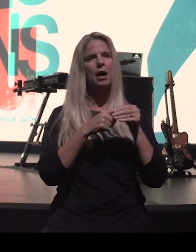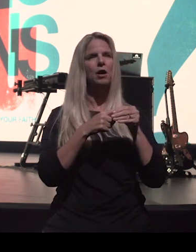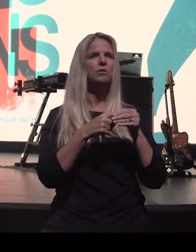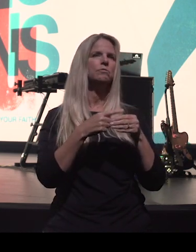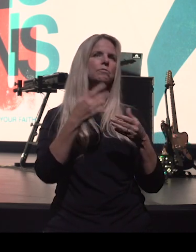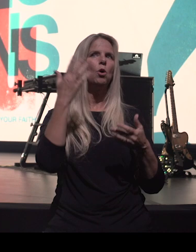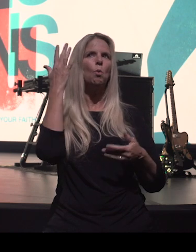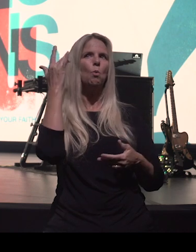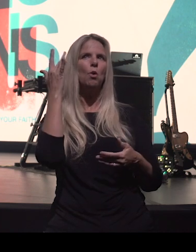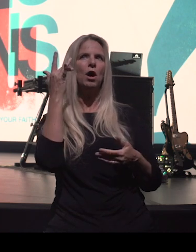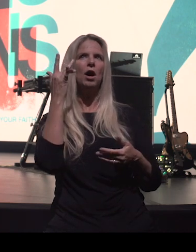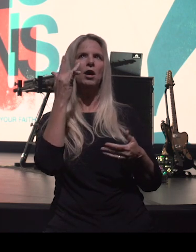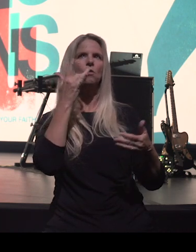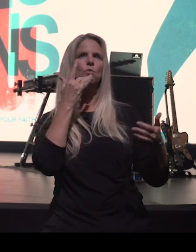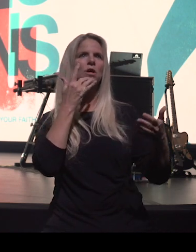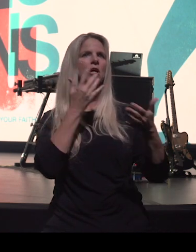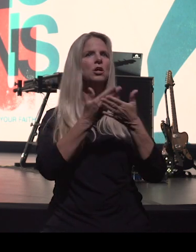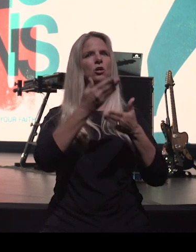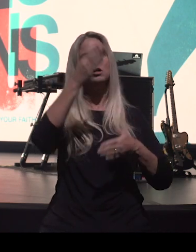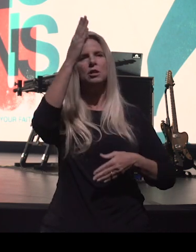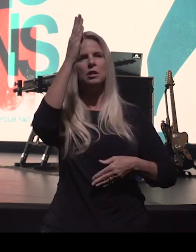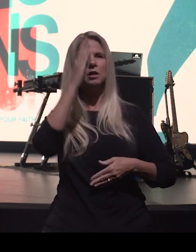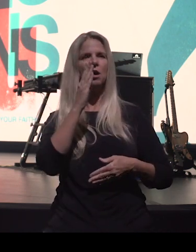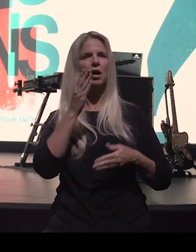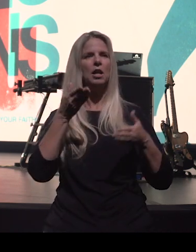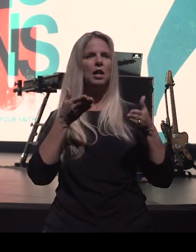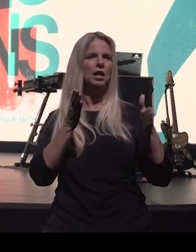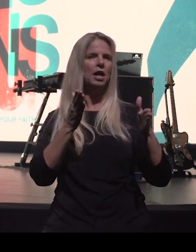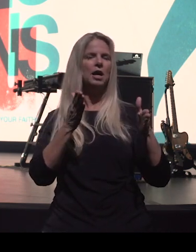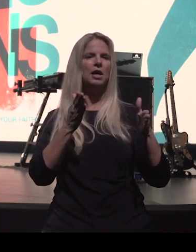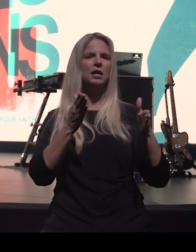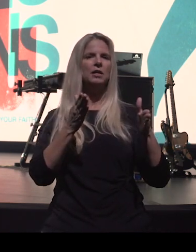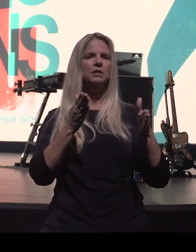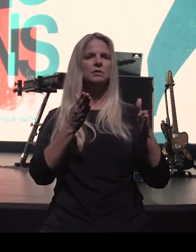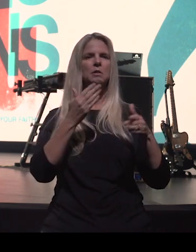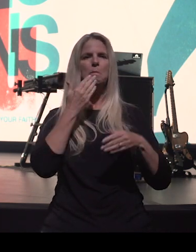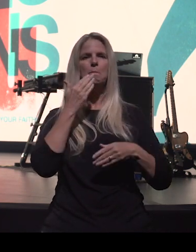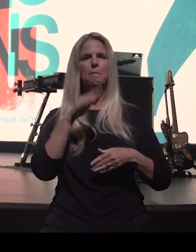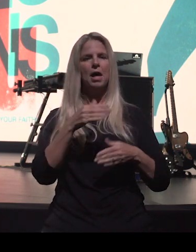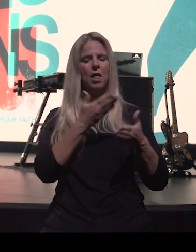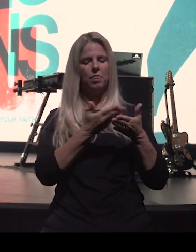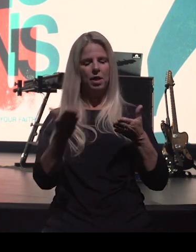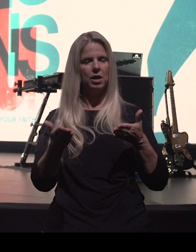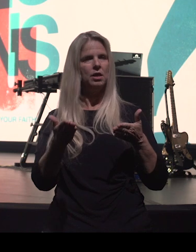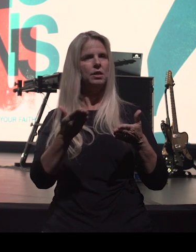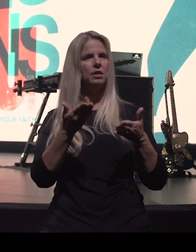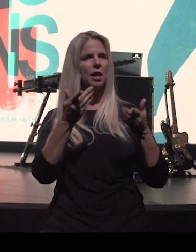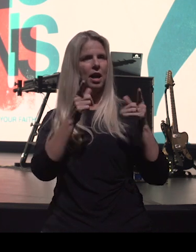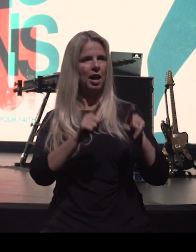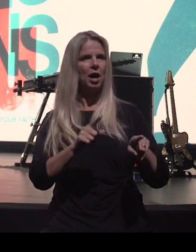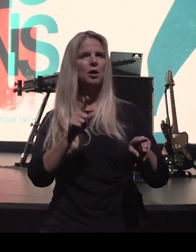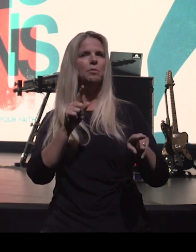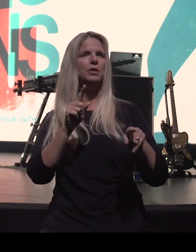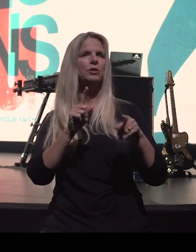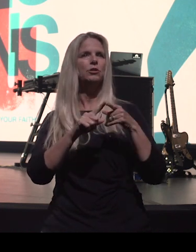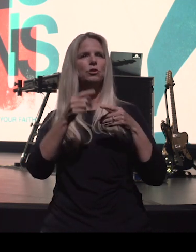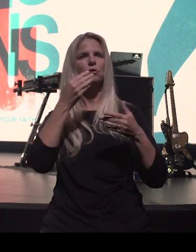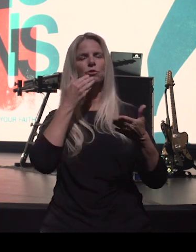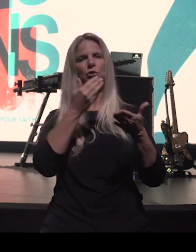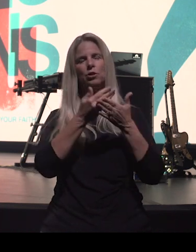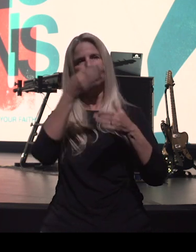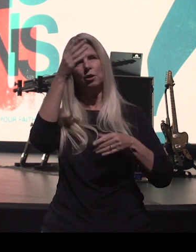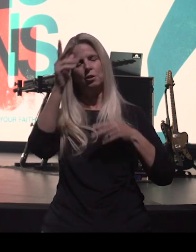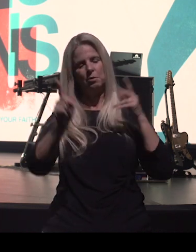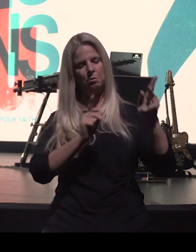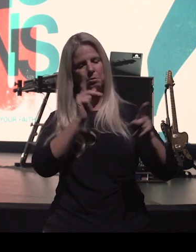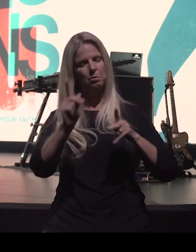would a good God allow something bad to happen to good people? You ever wondered what, like, why would that